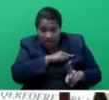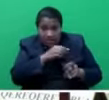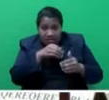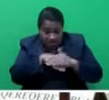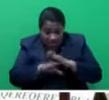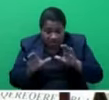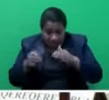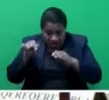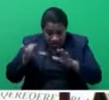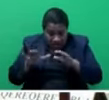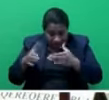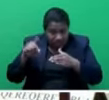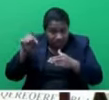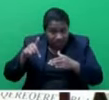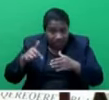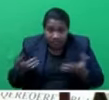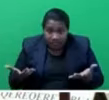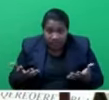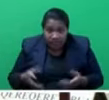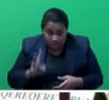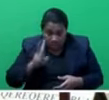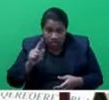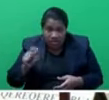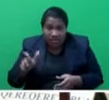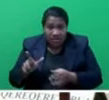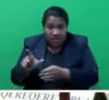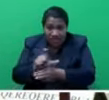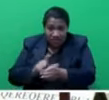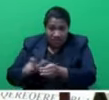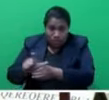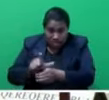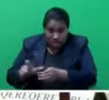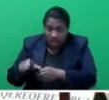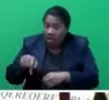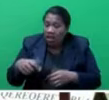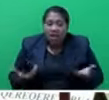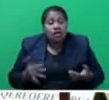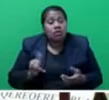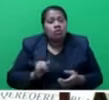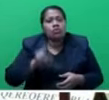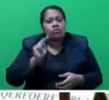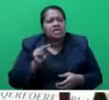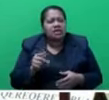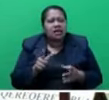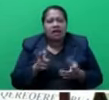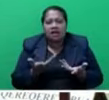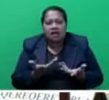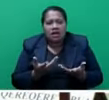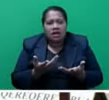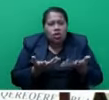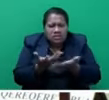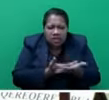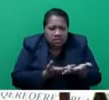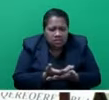unit that looks after pharmaceutical? Whether we need a consultant. Sometimes we spend more